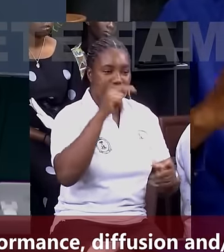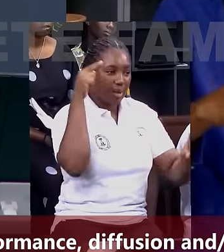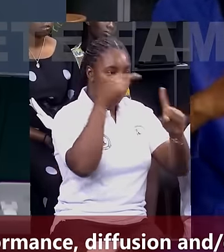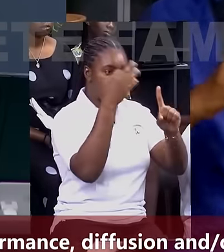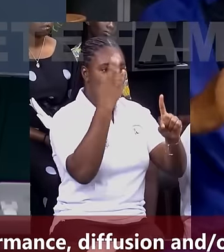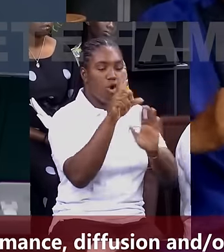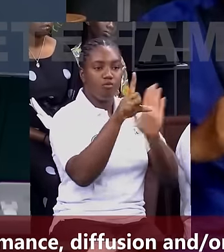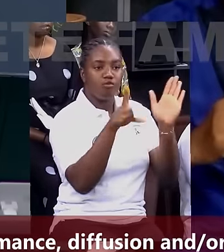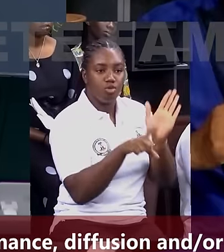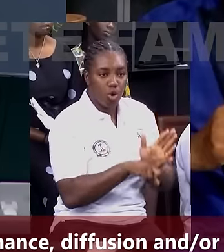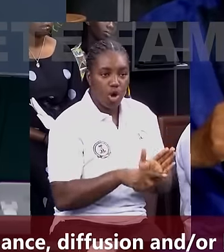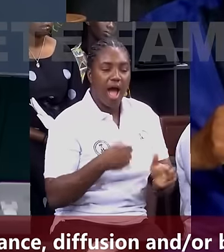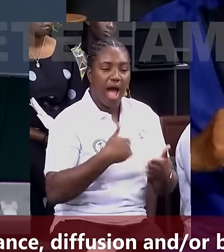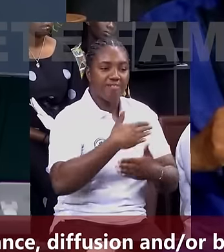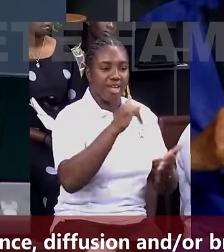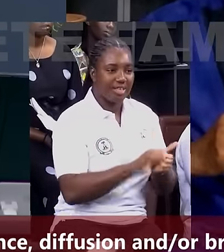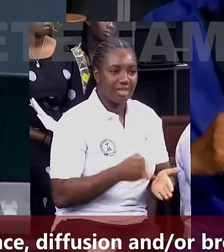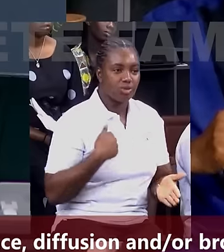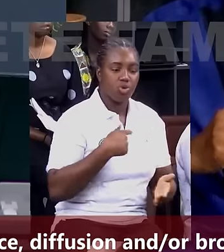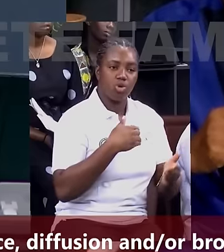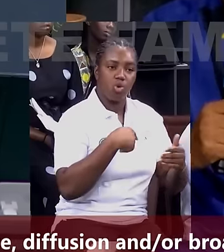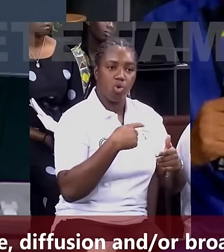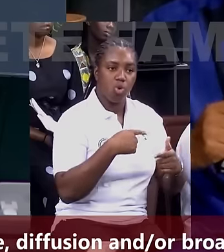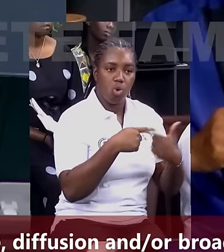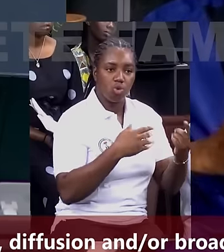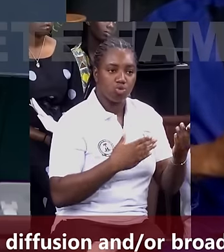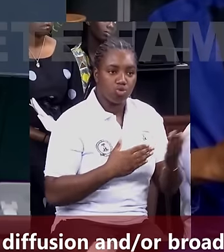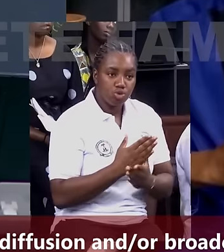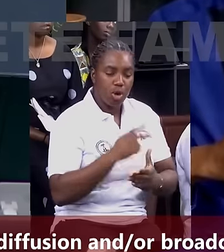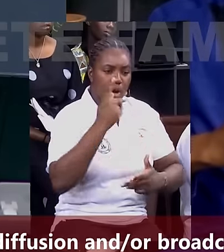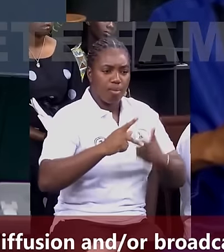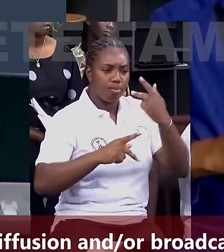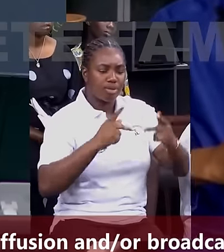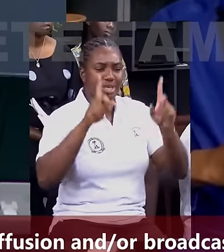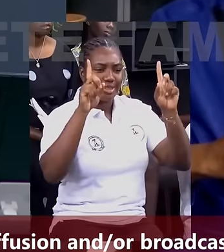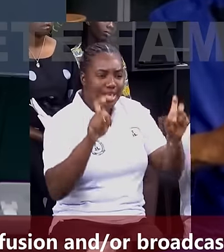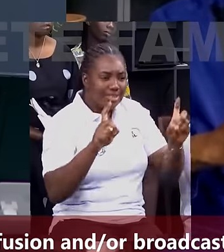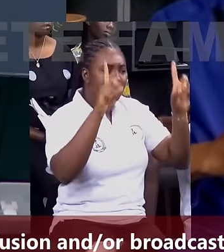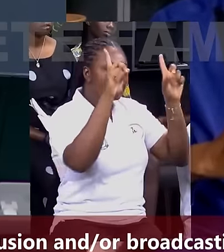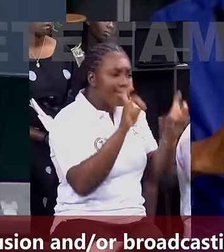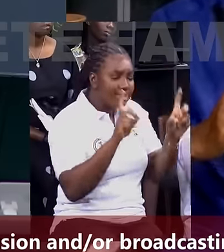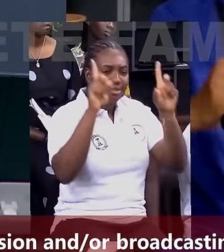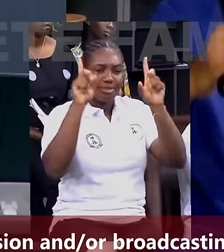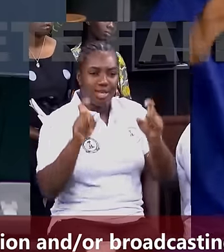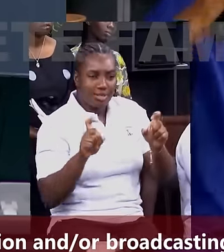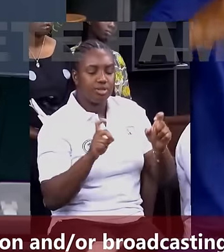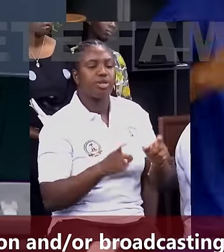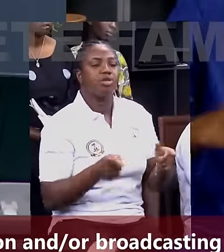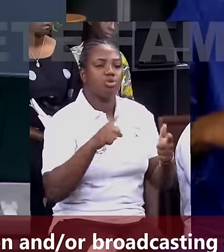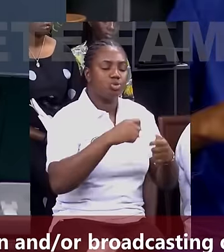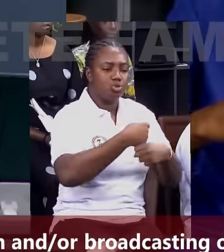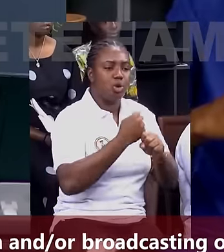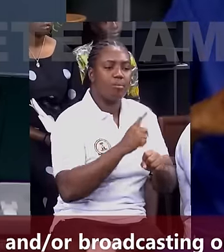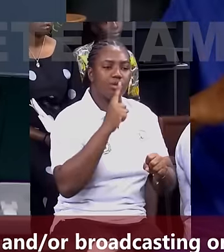that, we will now go through there are a process that we take through test upon test upon test to make sure that they are